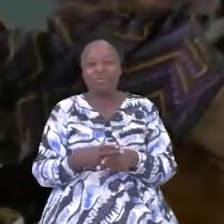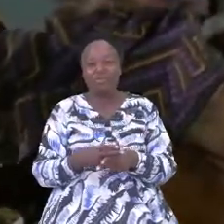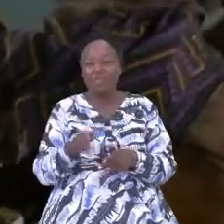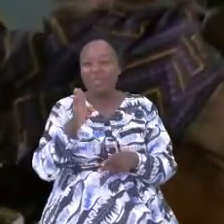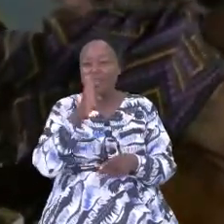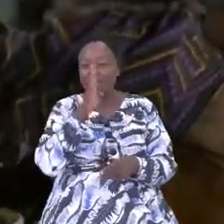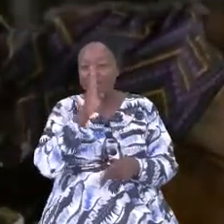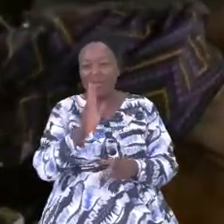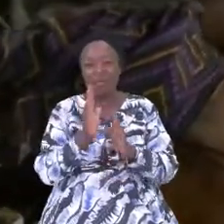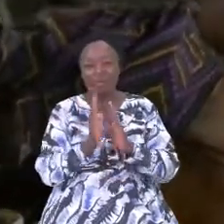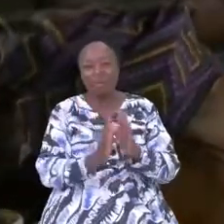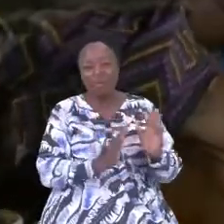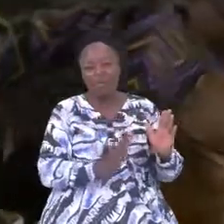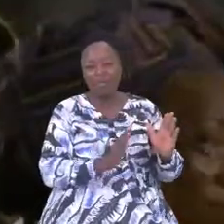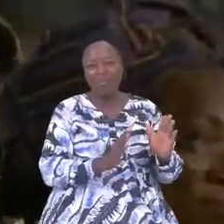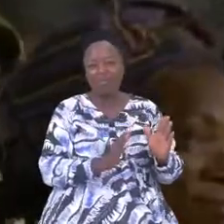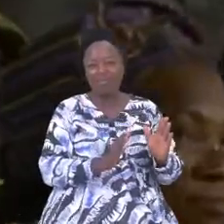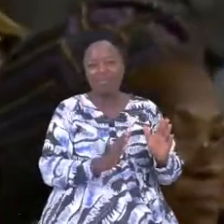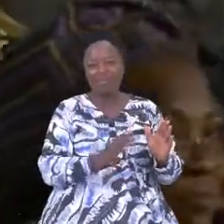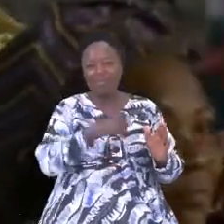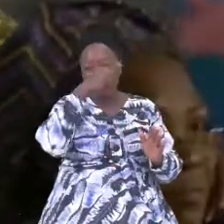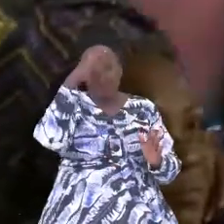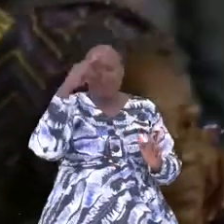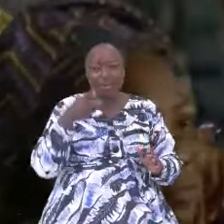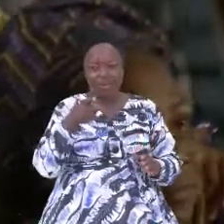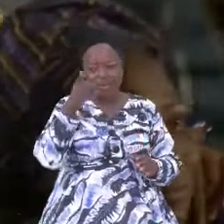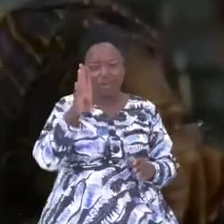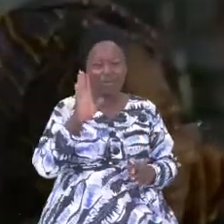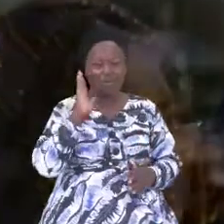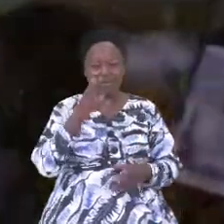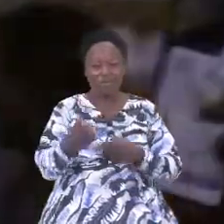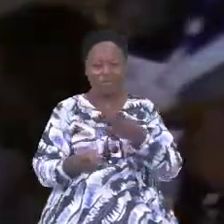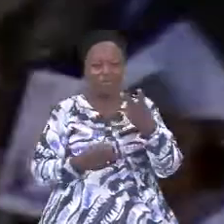Counselors, you can give me a signal now